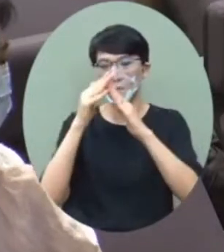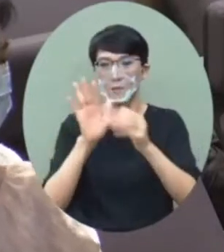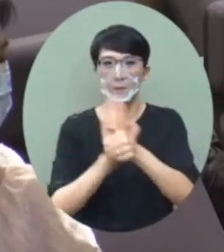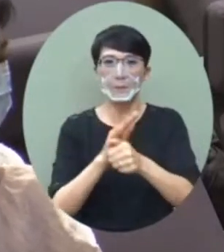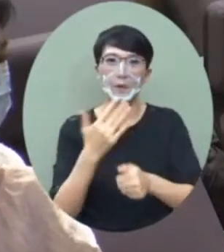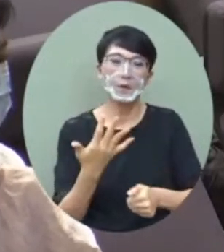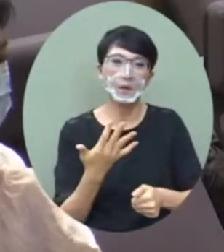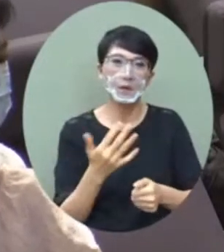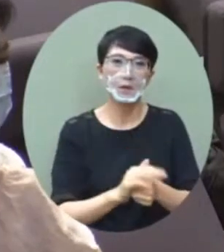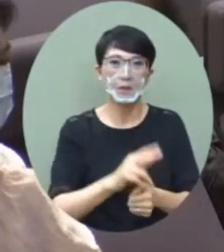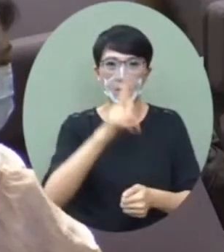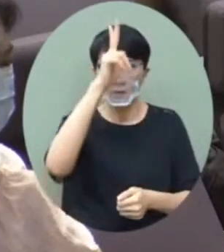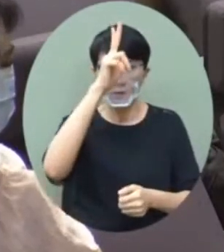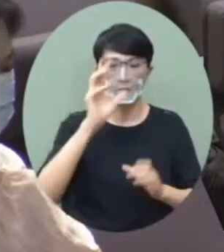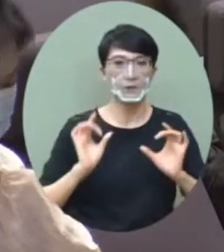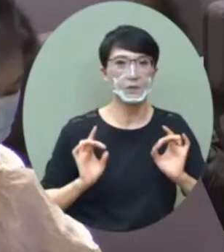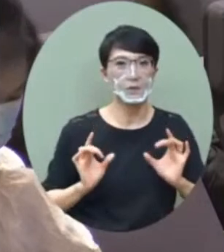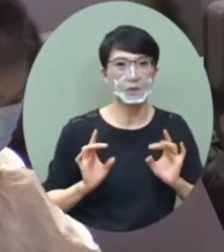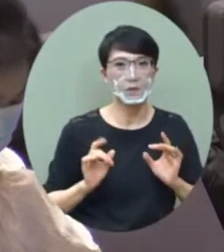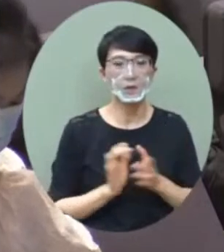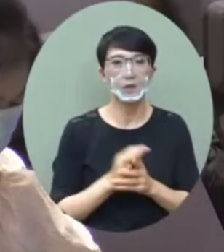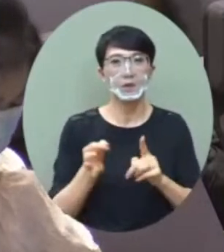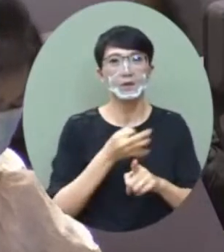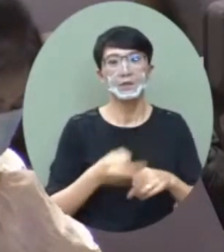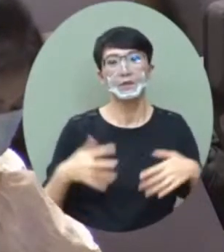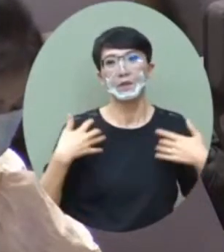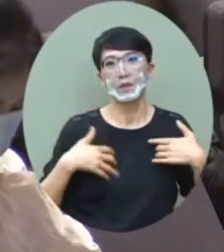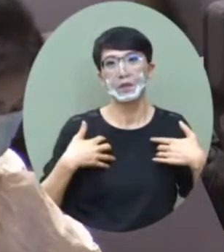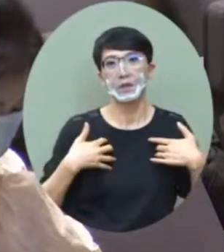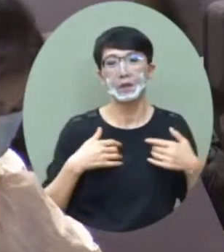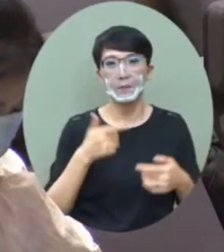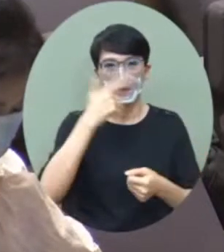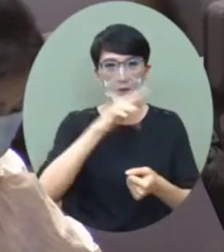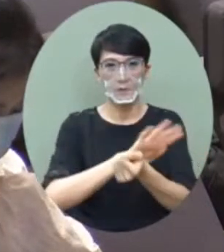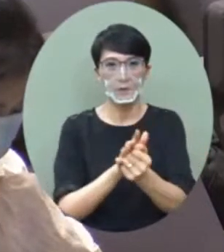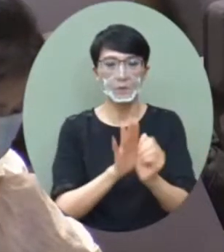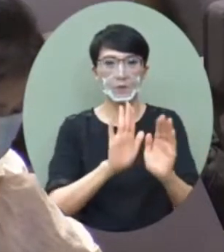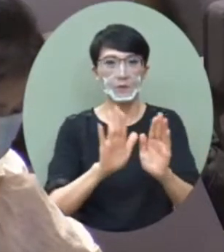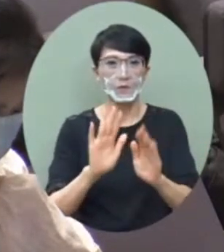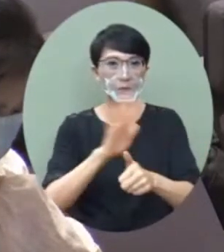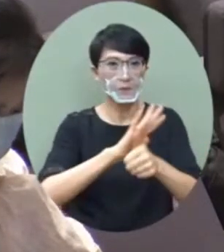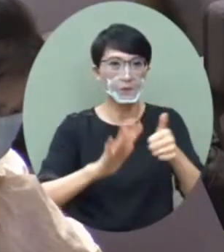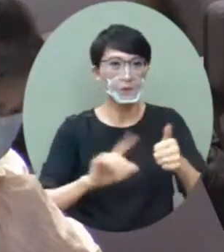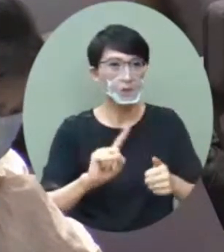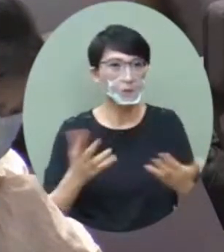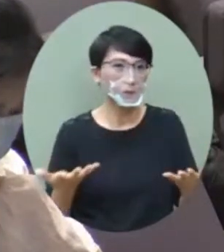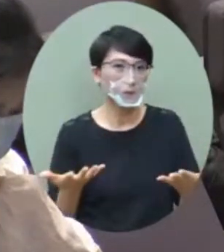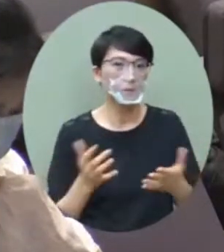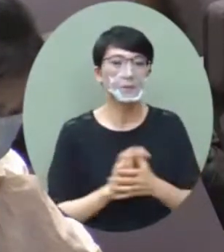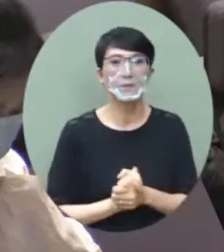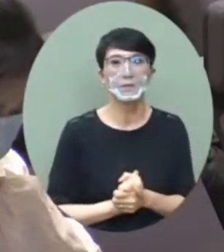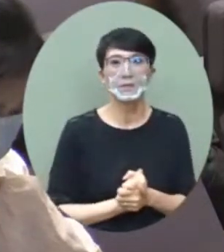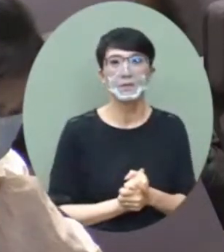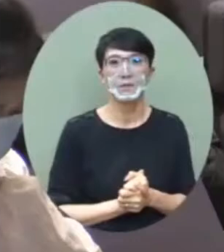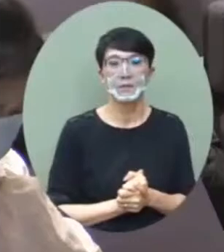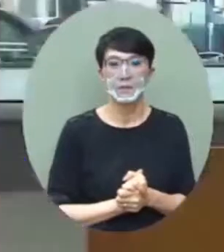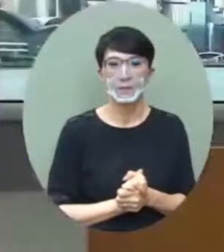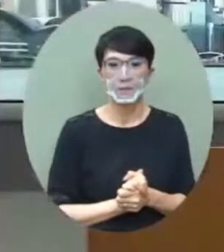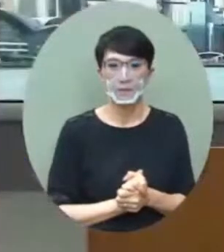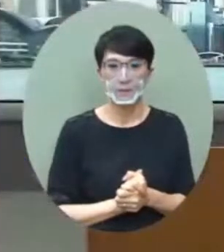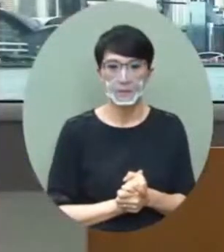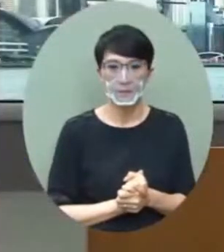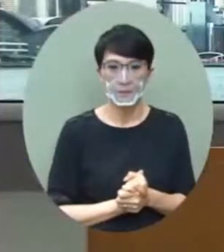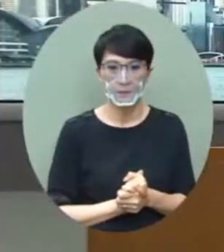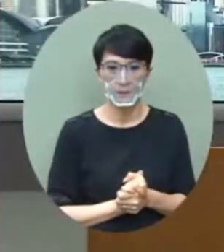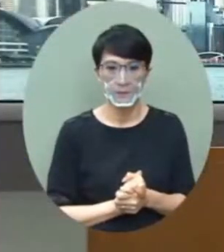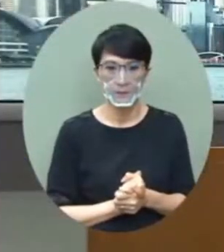has said that the number of hospitalizations went down by 1/3. So would the HA's